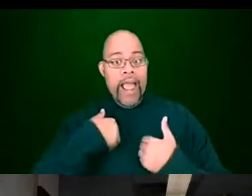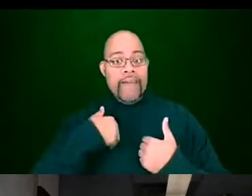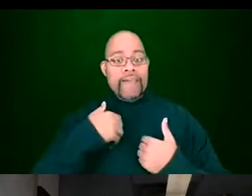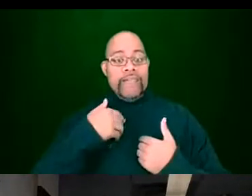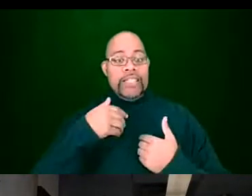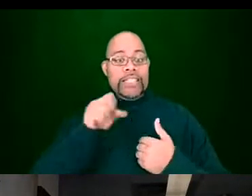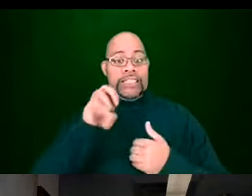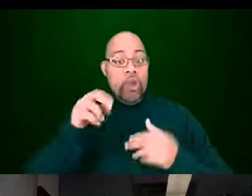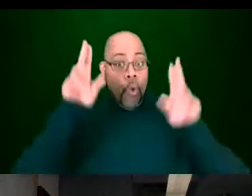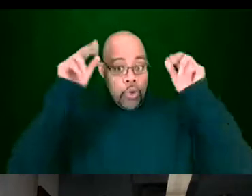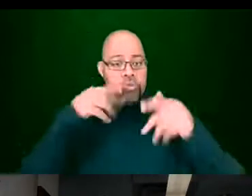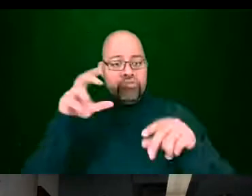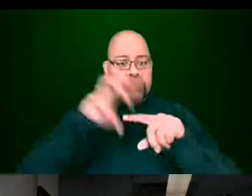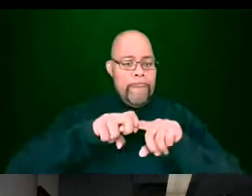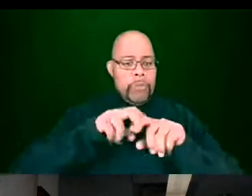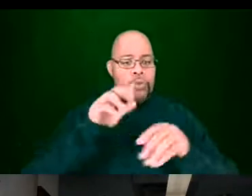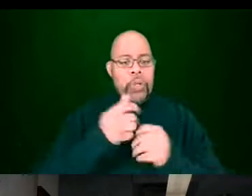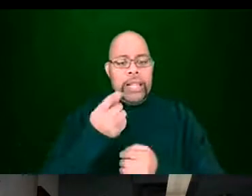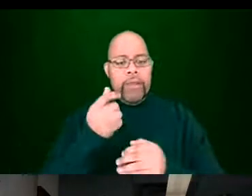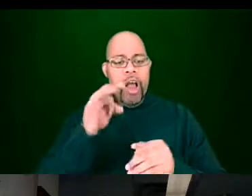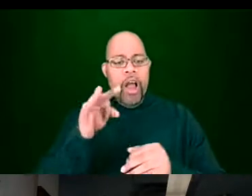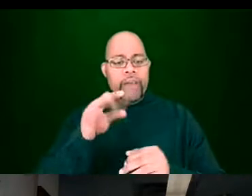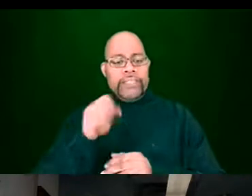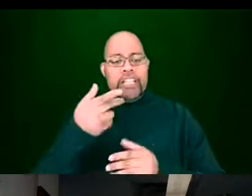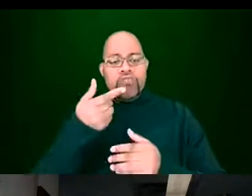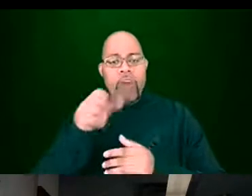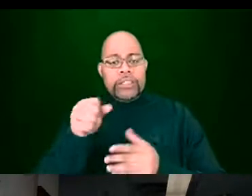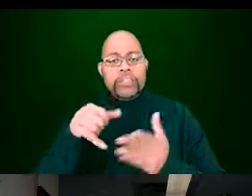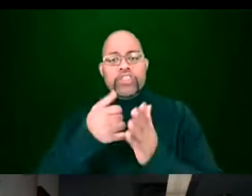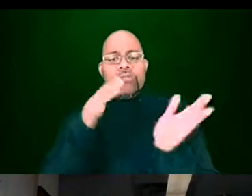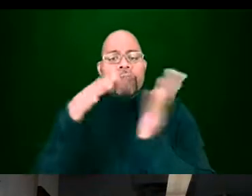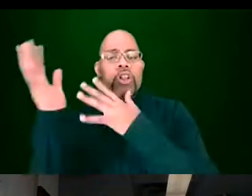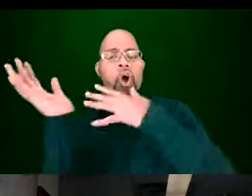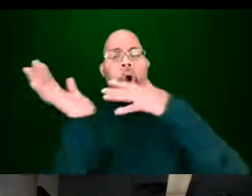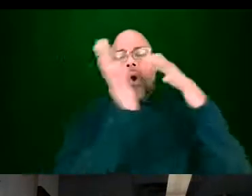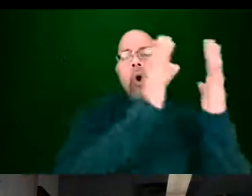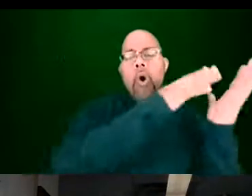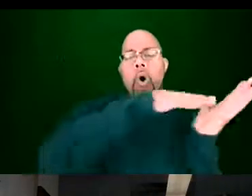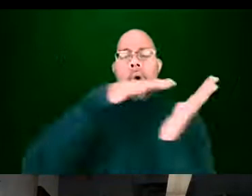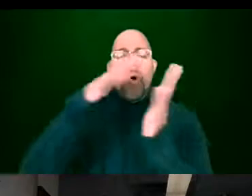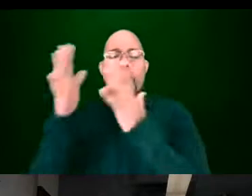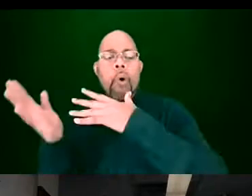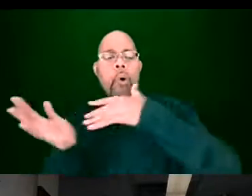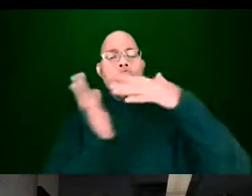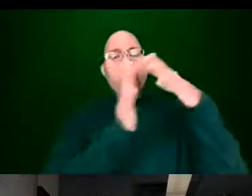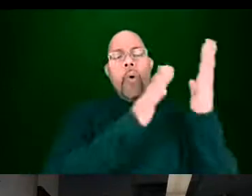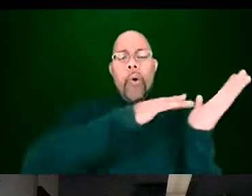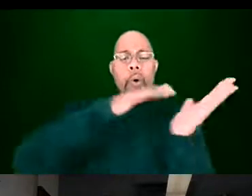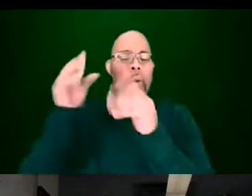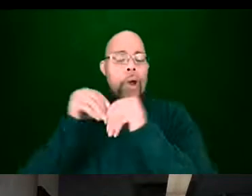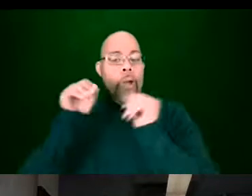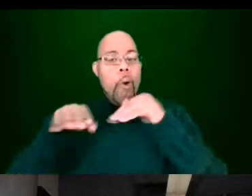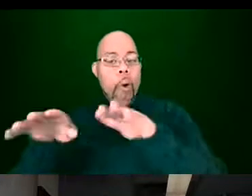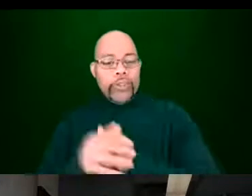and they'll grab on to a little bit of seagrass and they'll just kind of float in the current.